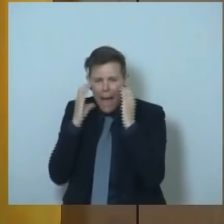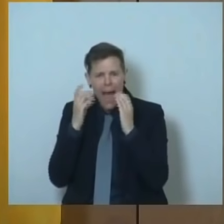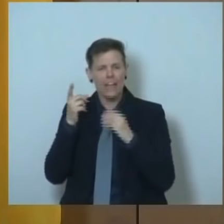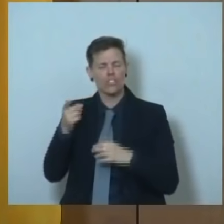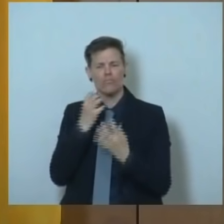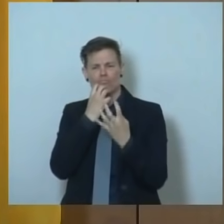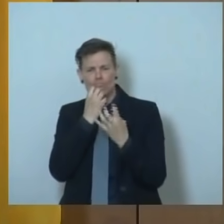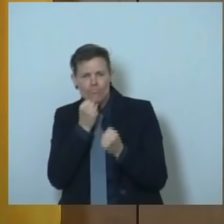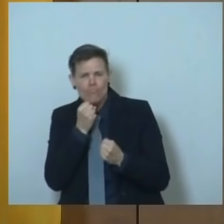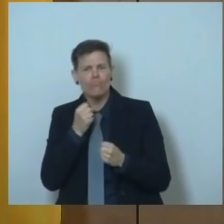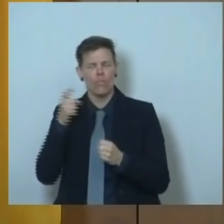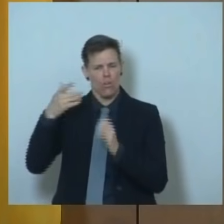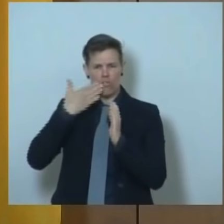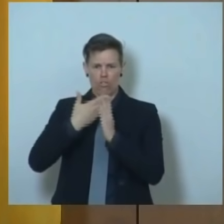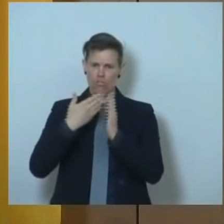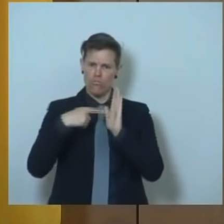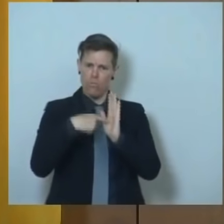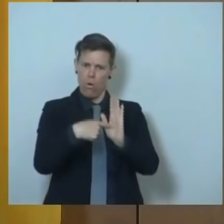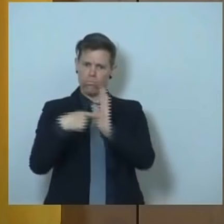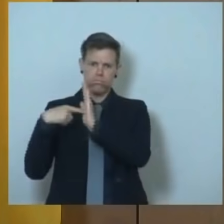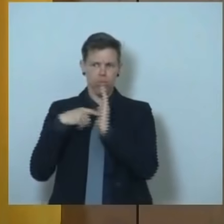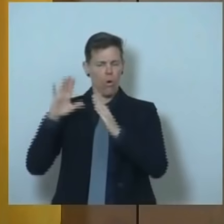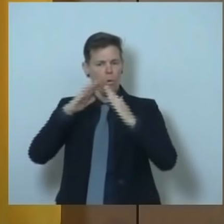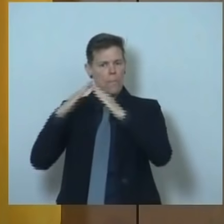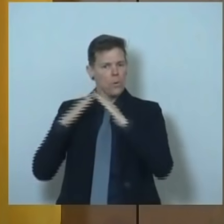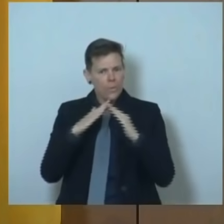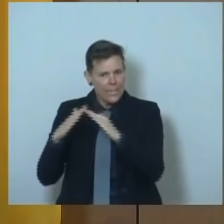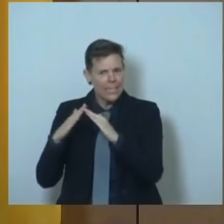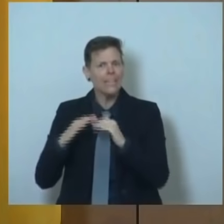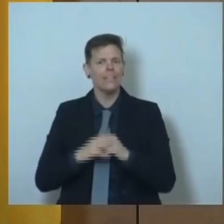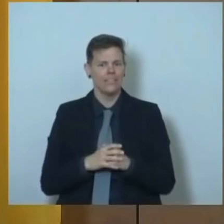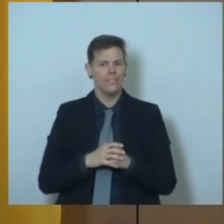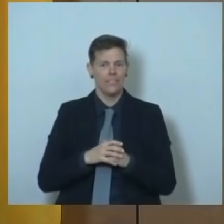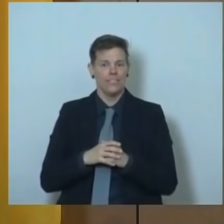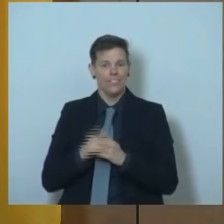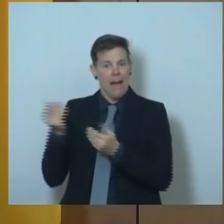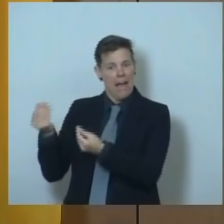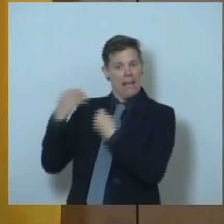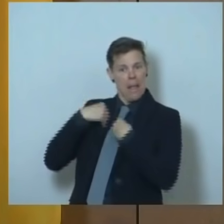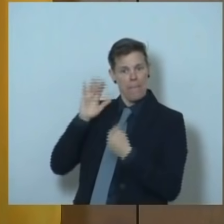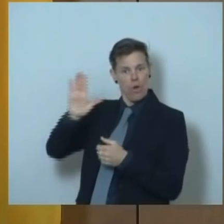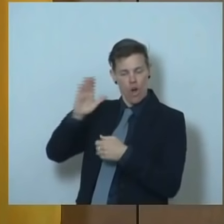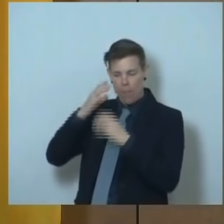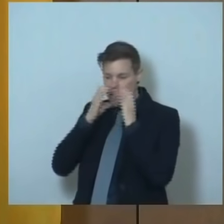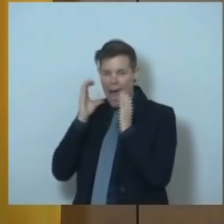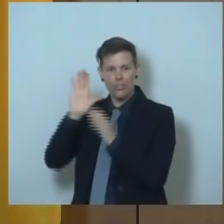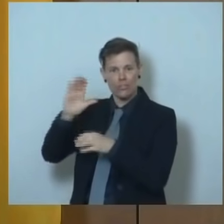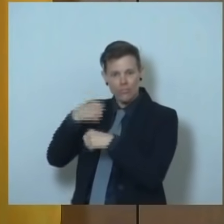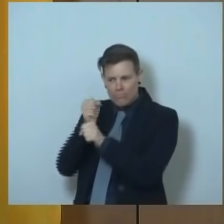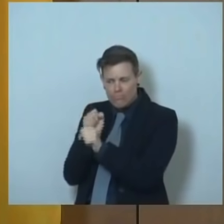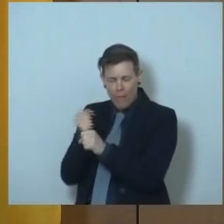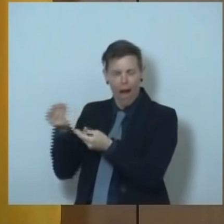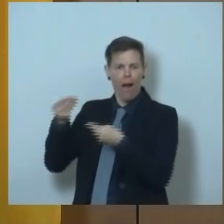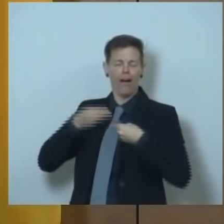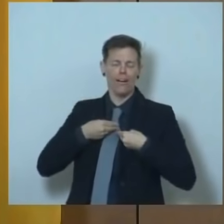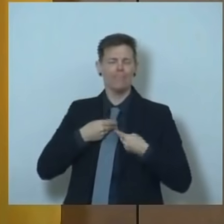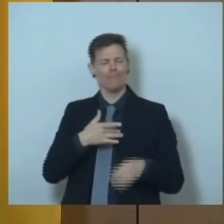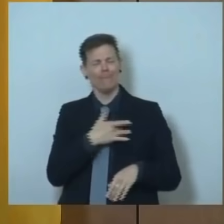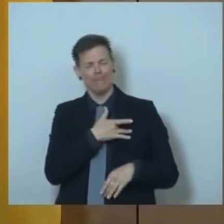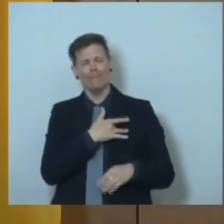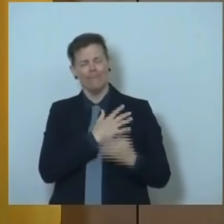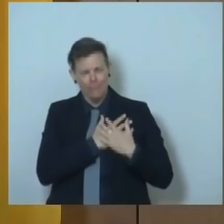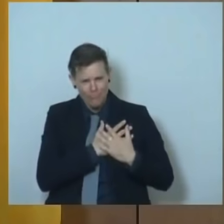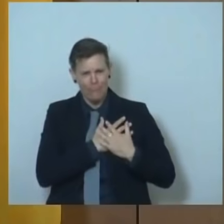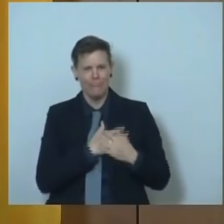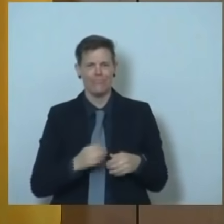role model in your community, and that you are providing this protective gear to me as the governor. So thank you very much. So let's get